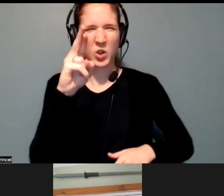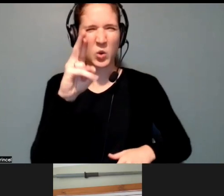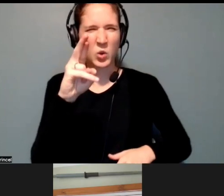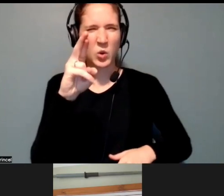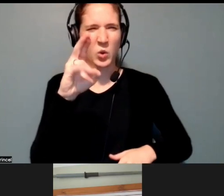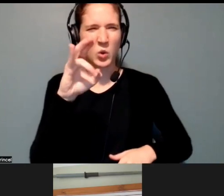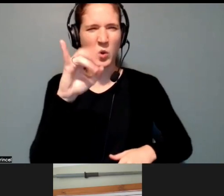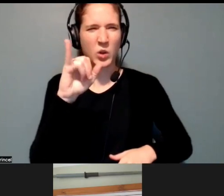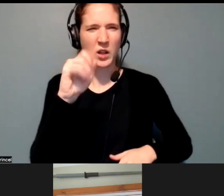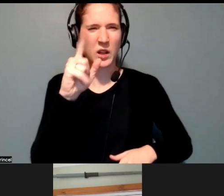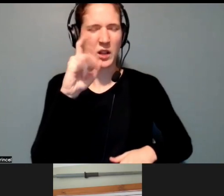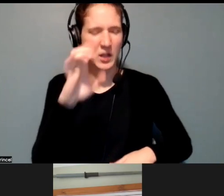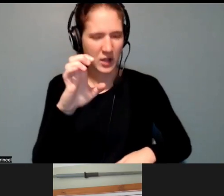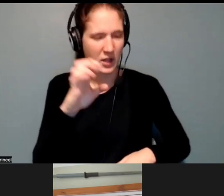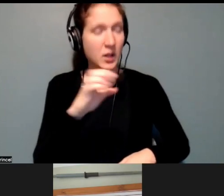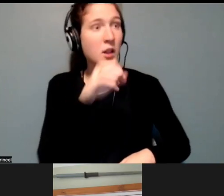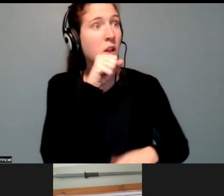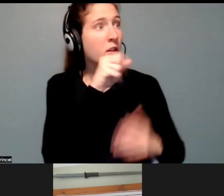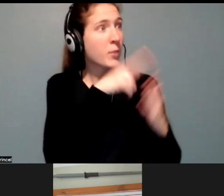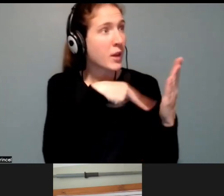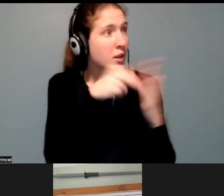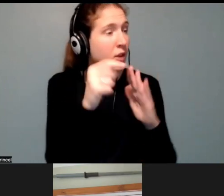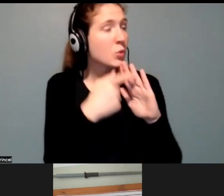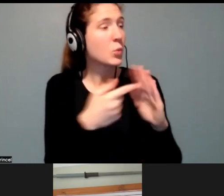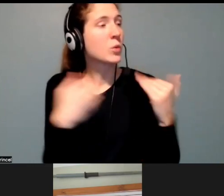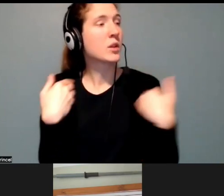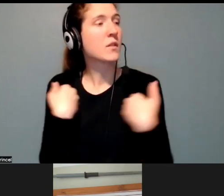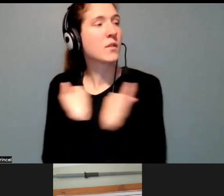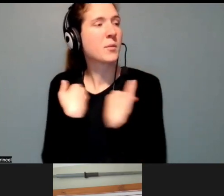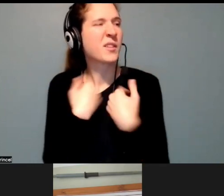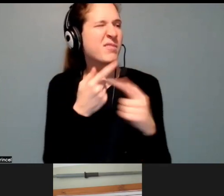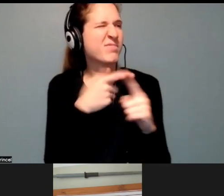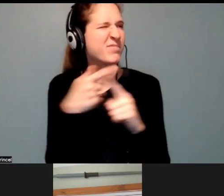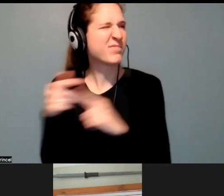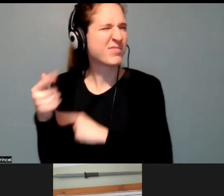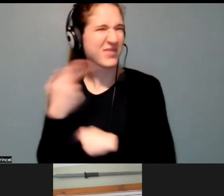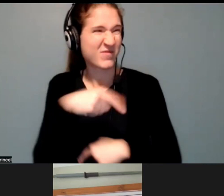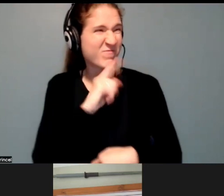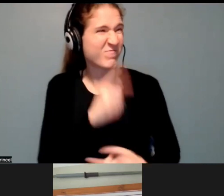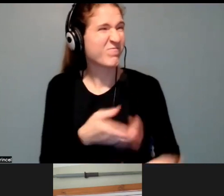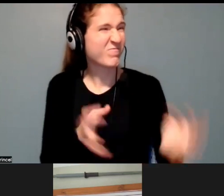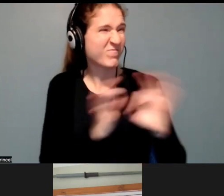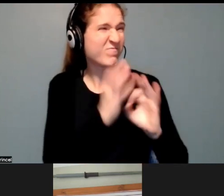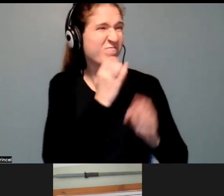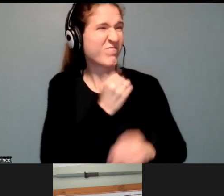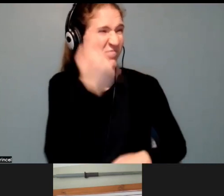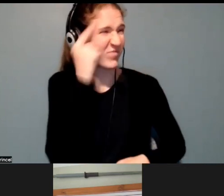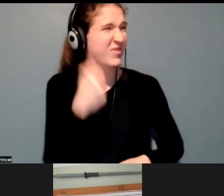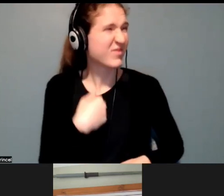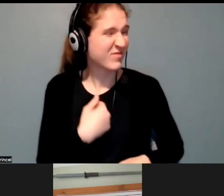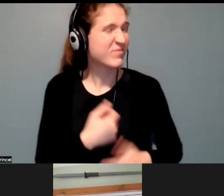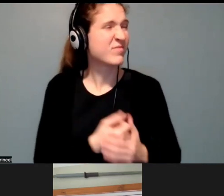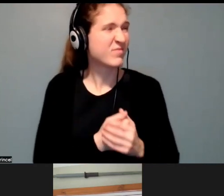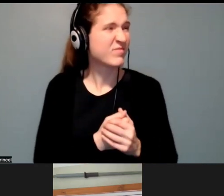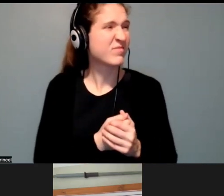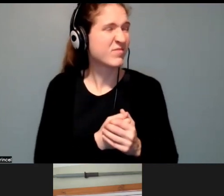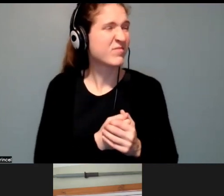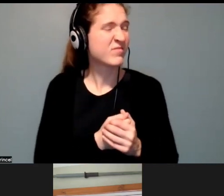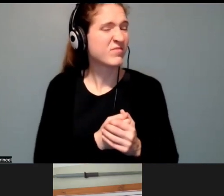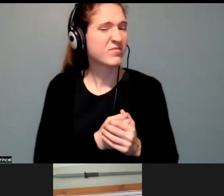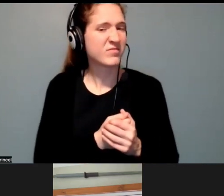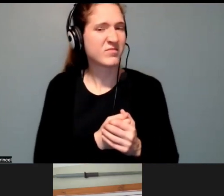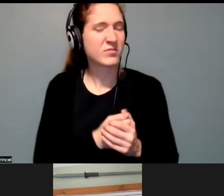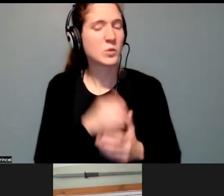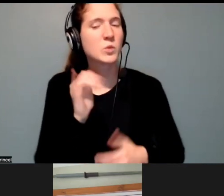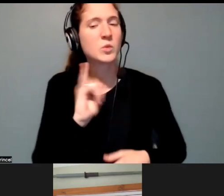love highlighting the animals that really are important to me. Mm. And I'll say too,